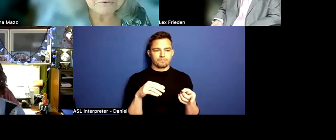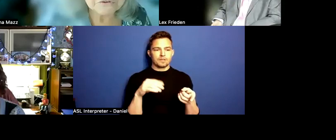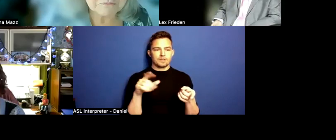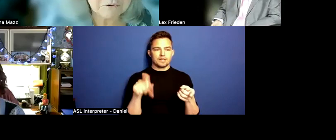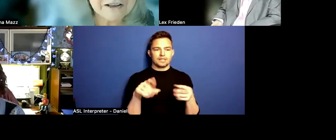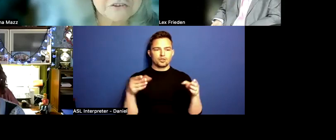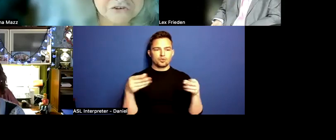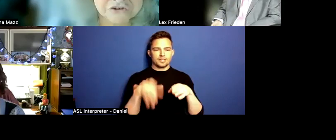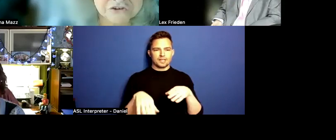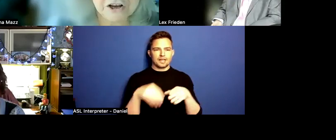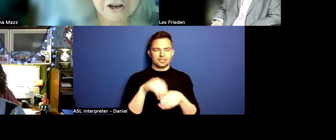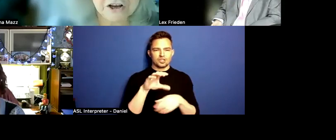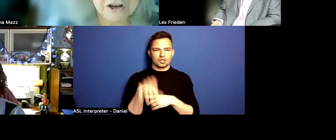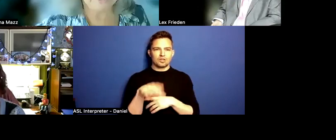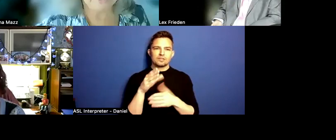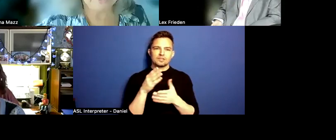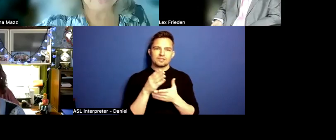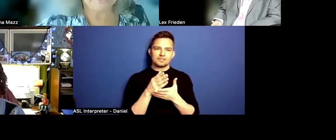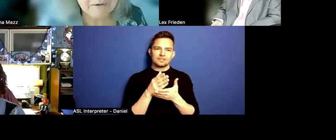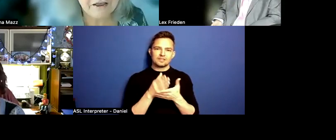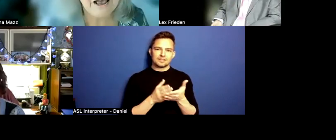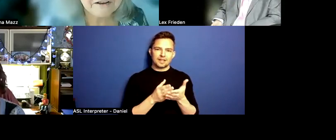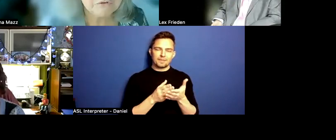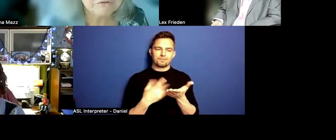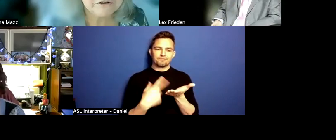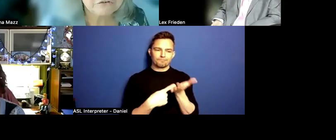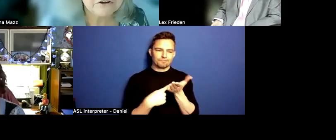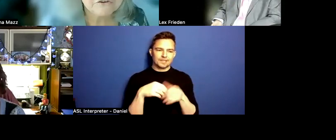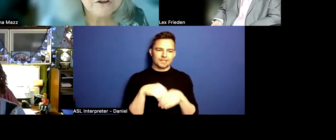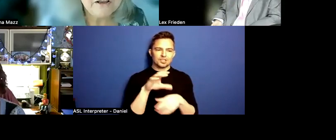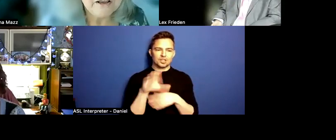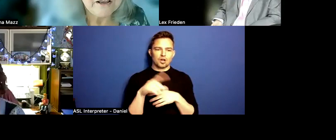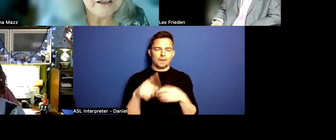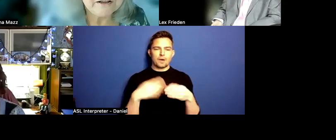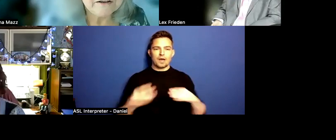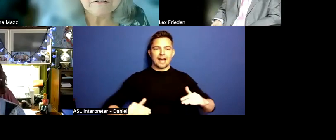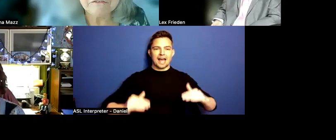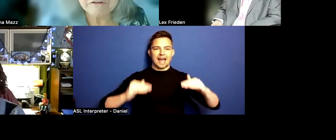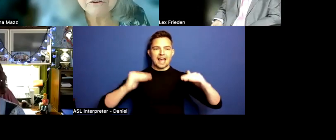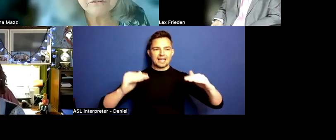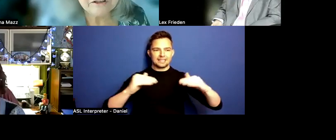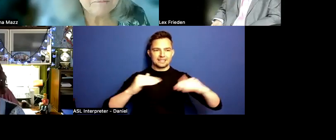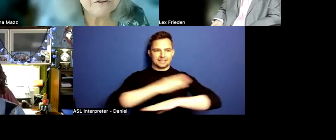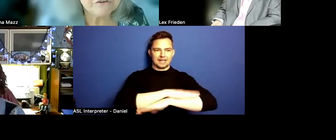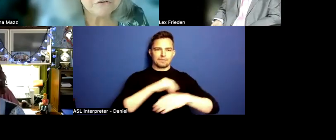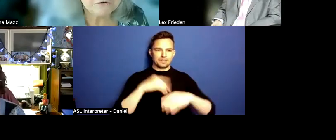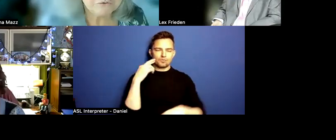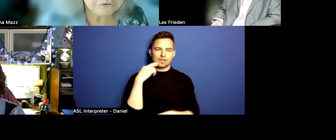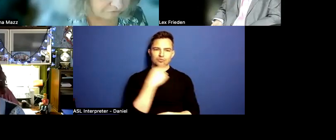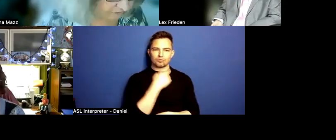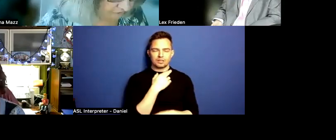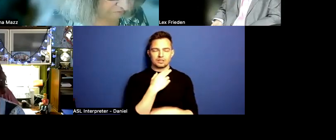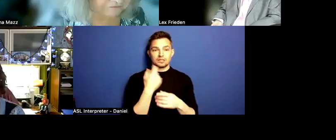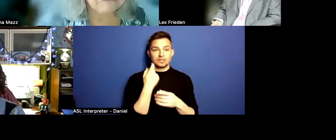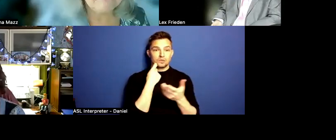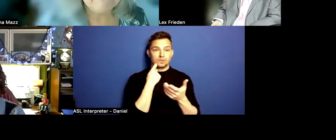know there was some press in Chicago about the high tables in restaurants. And very recently, my sister,